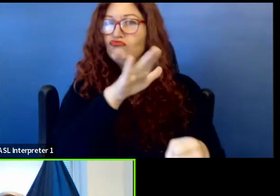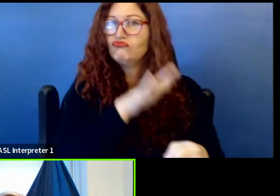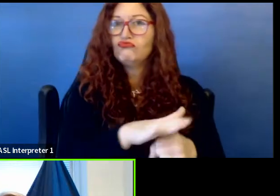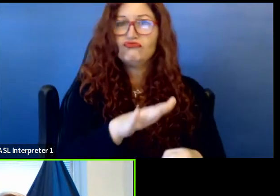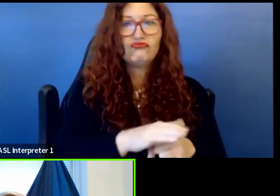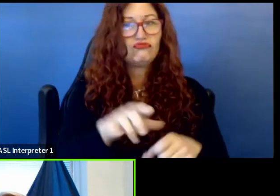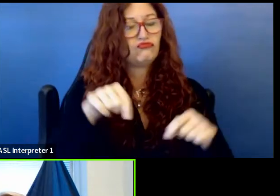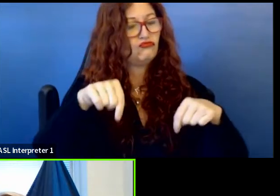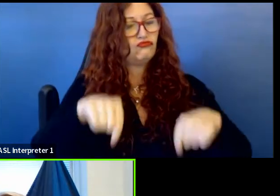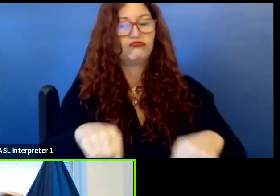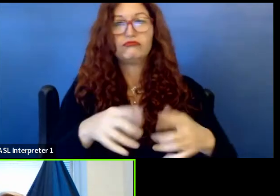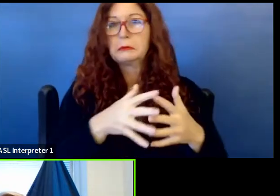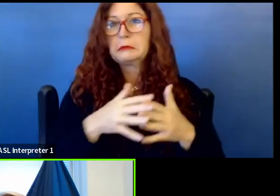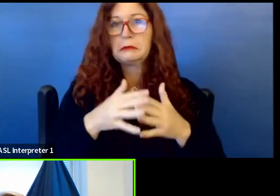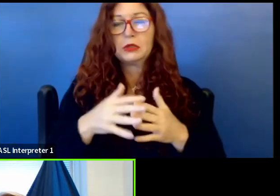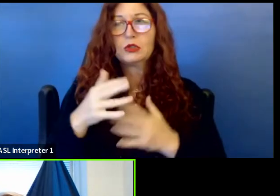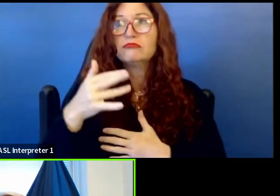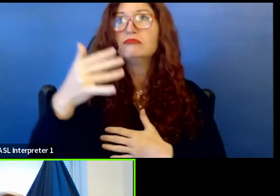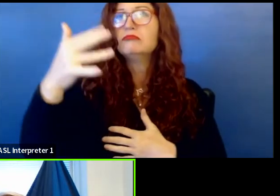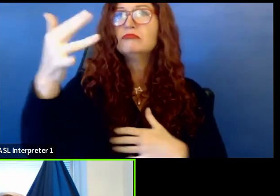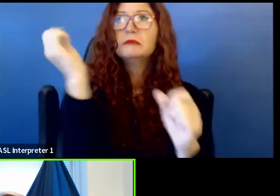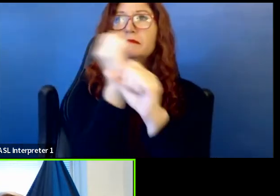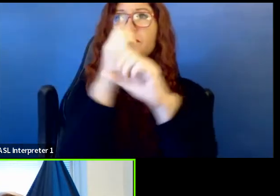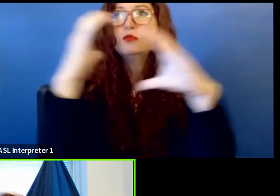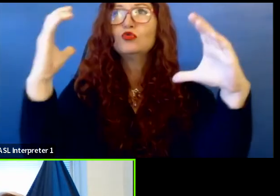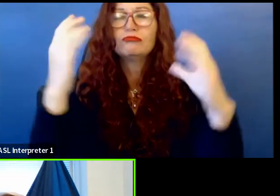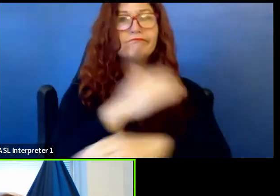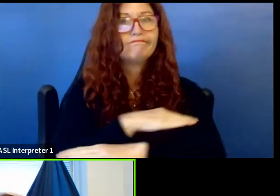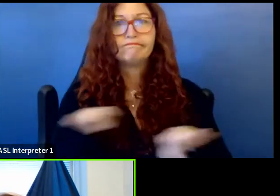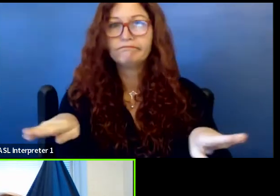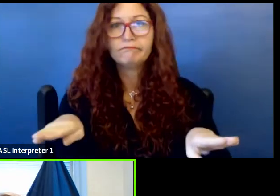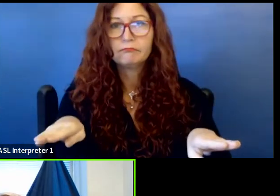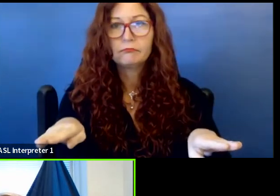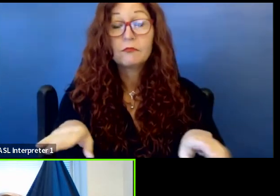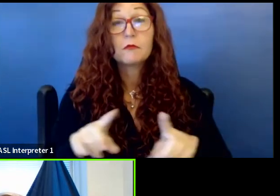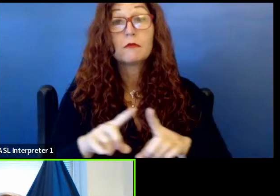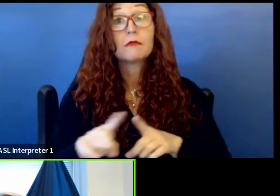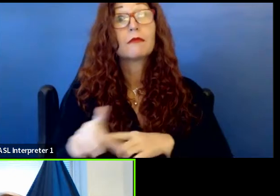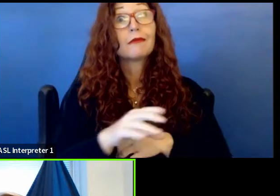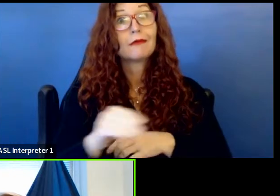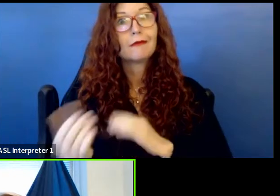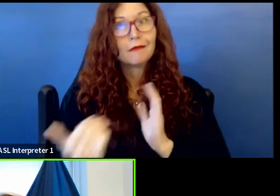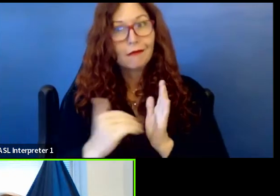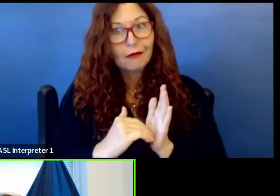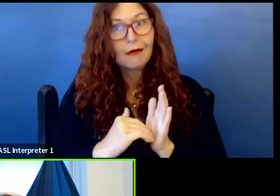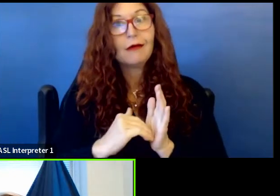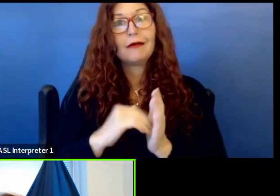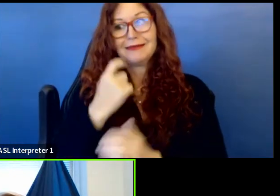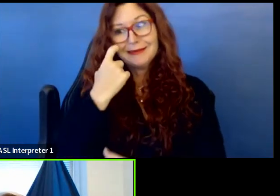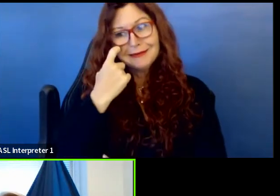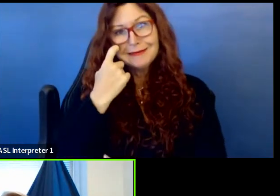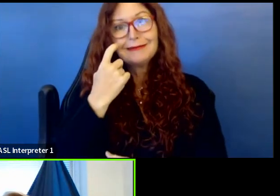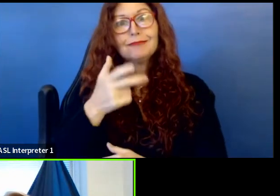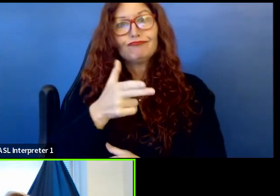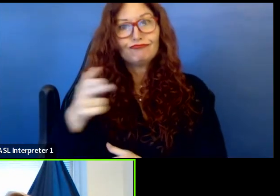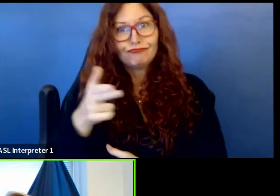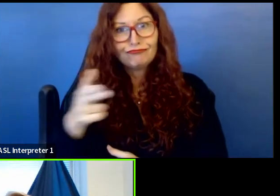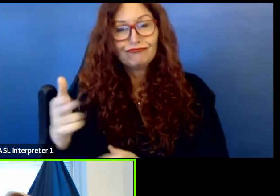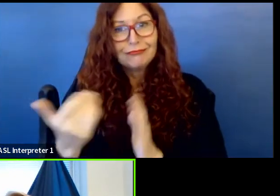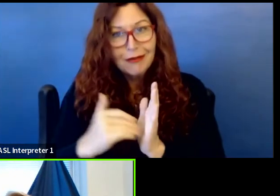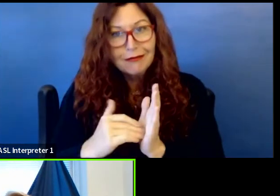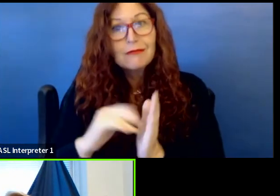future i also think it is important to acknowledge and mourn with victims of the second mass shooting which occurred over the weekend perpetrated by a